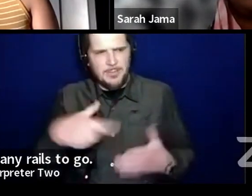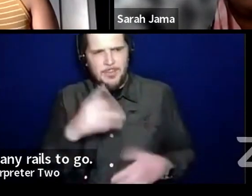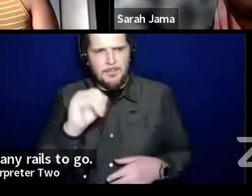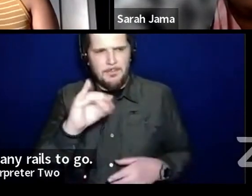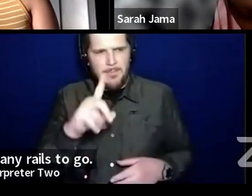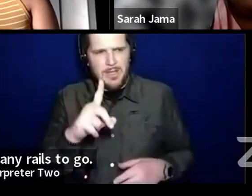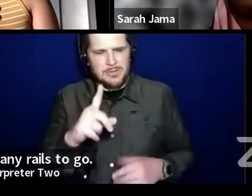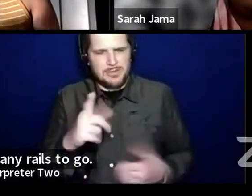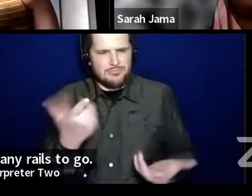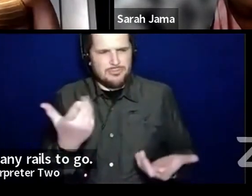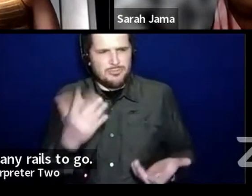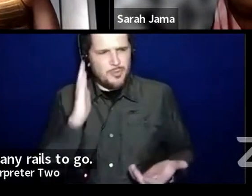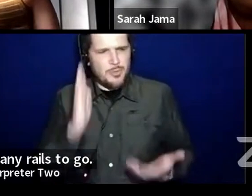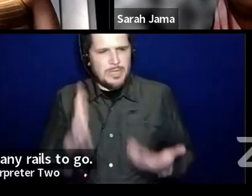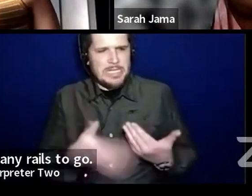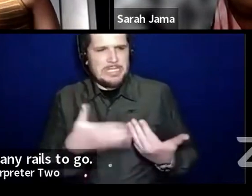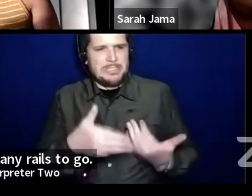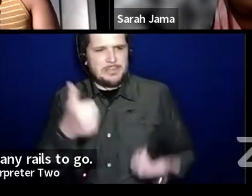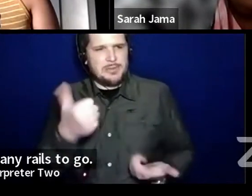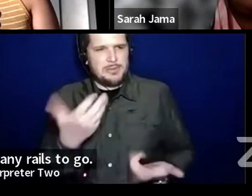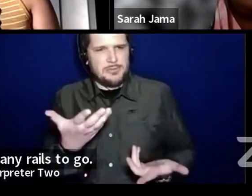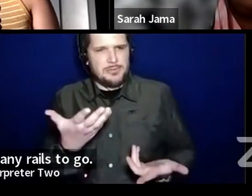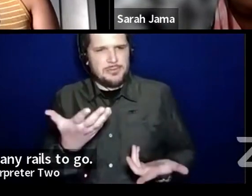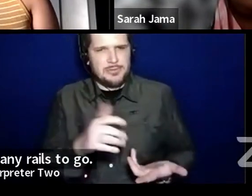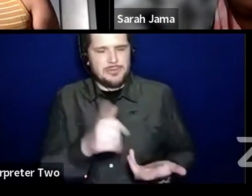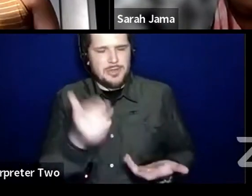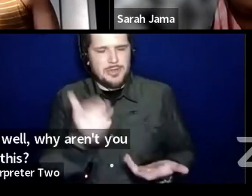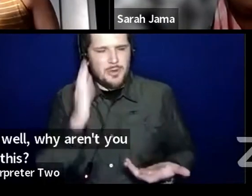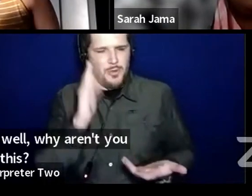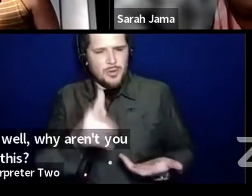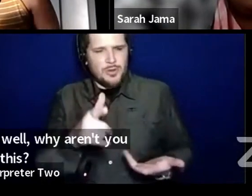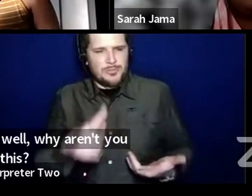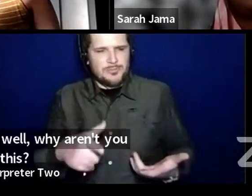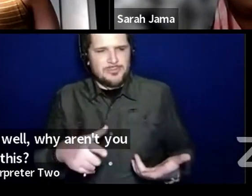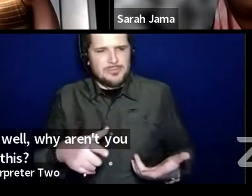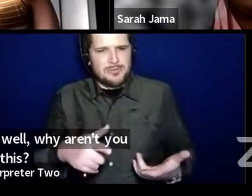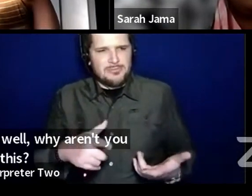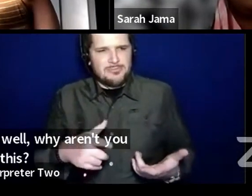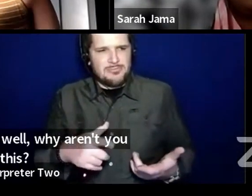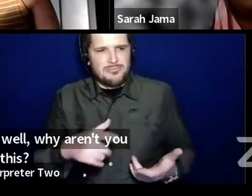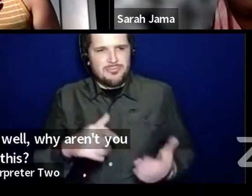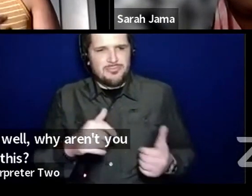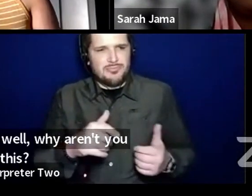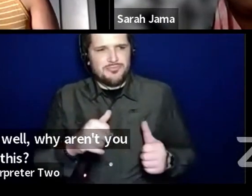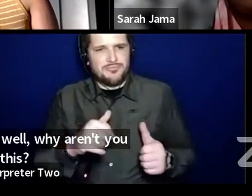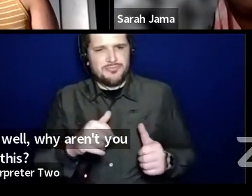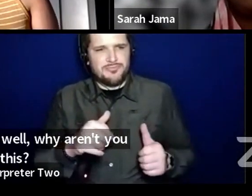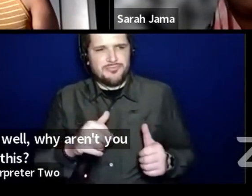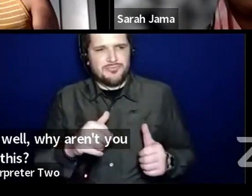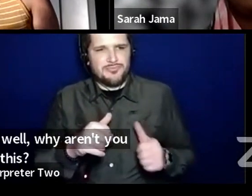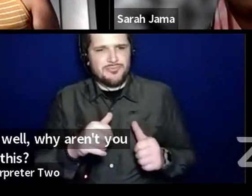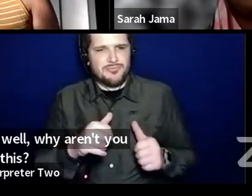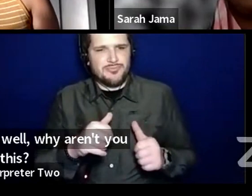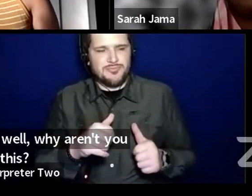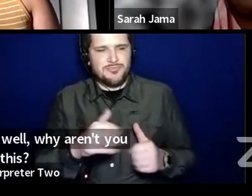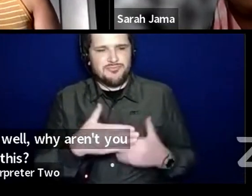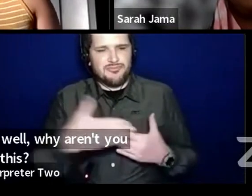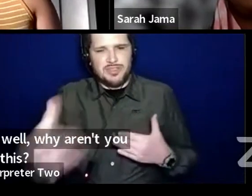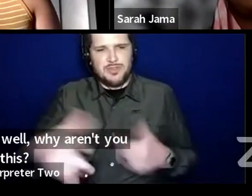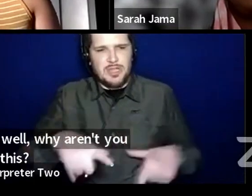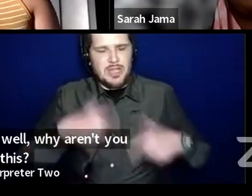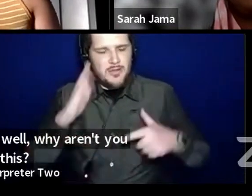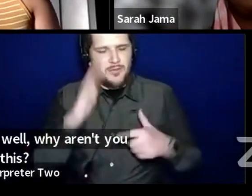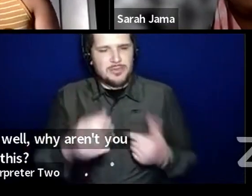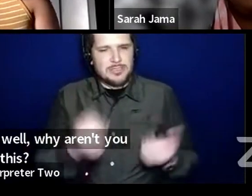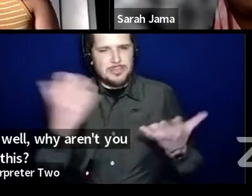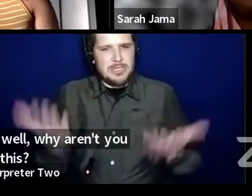it just be easier because otherwise the rest of your life is going to be spent here? And then we see this also in terms of long-term